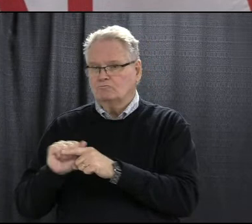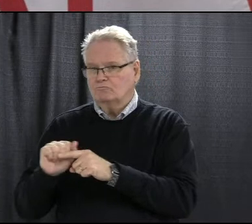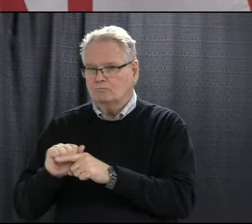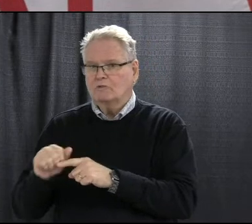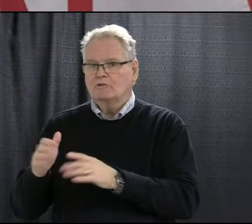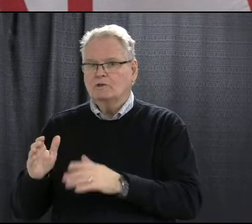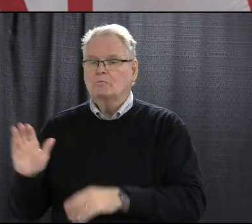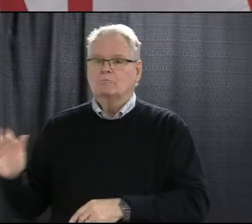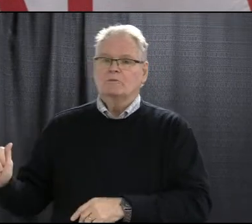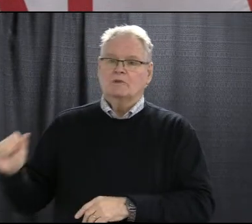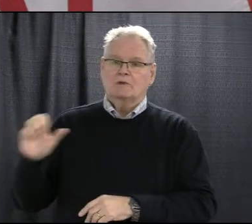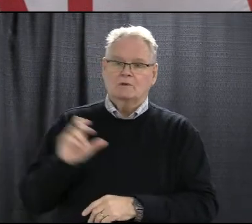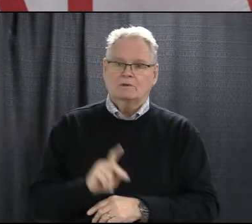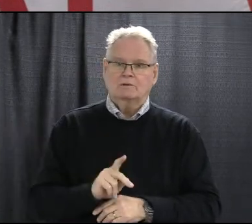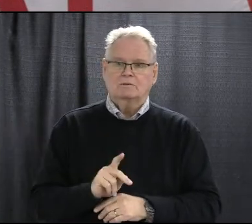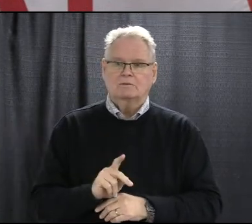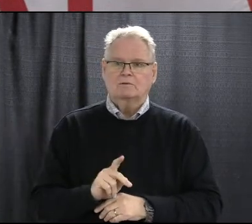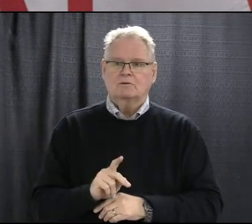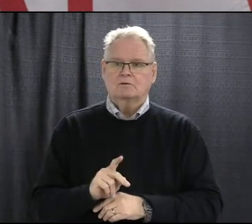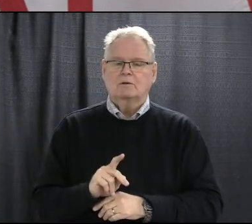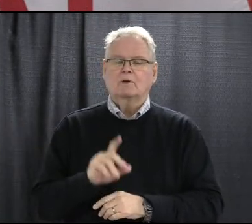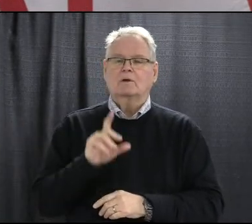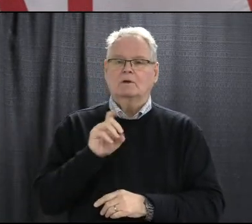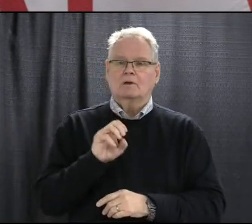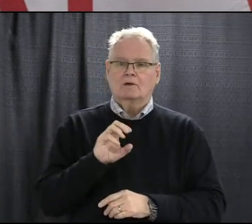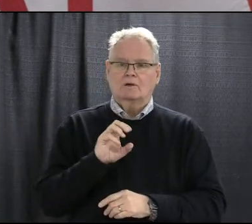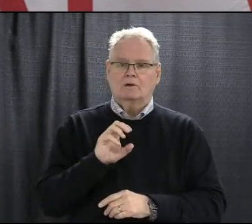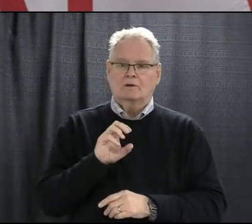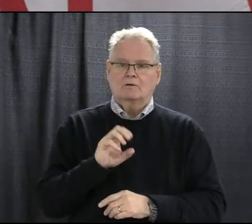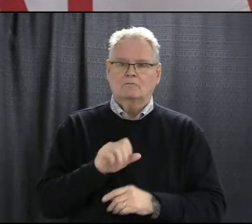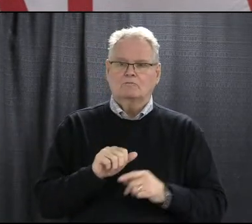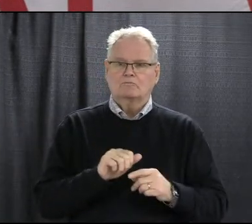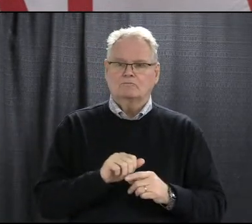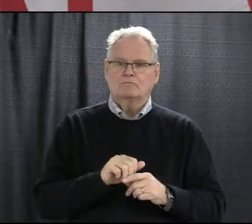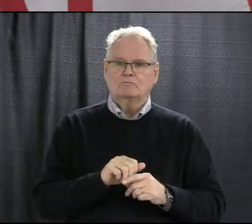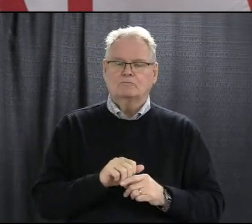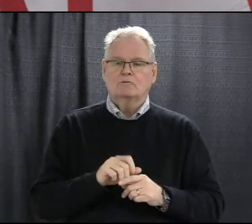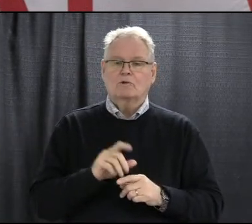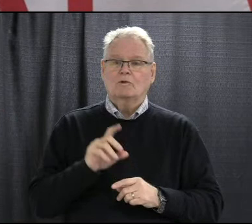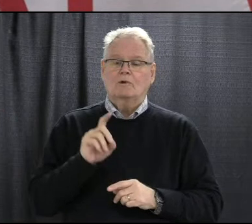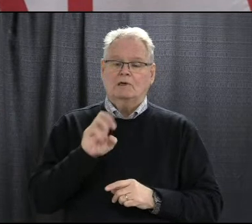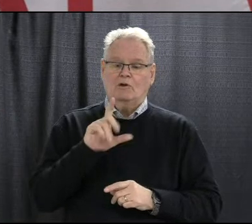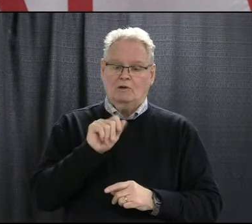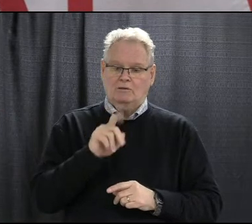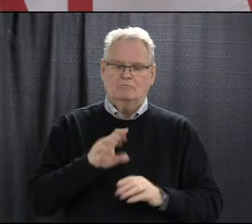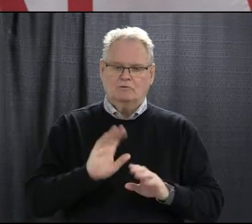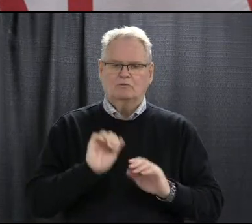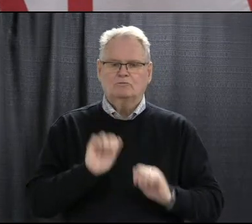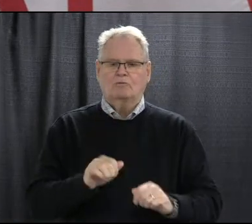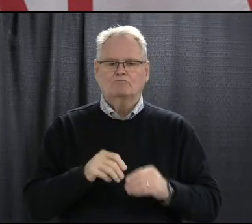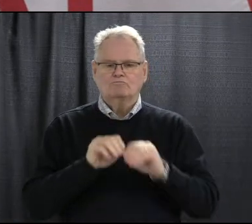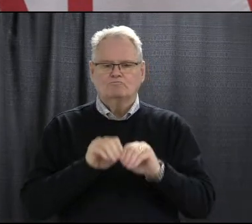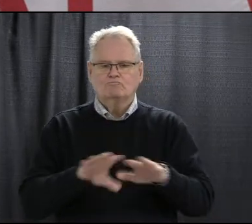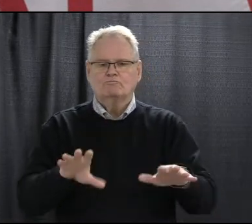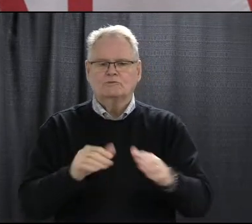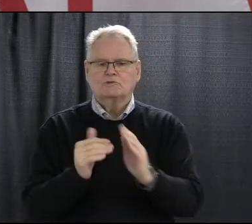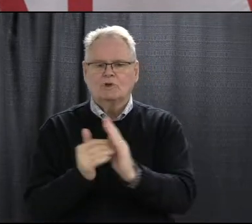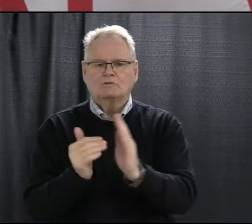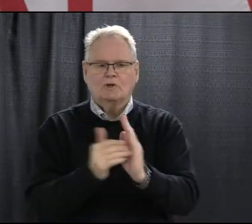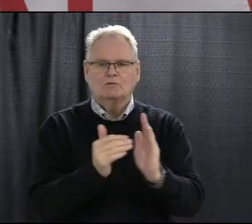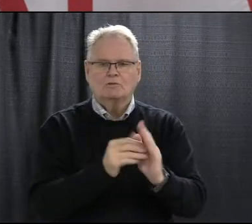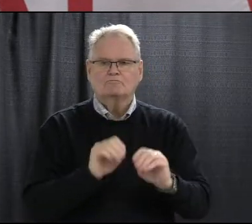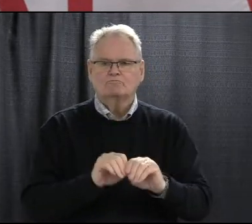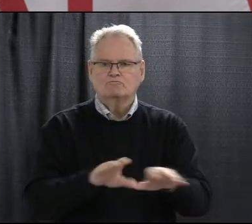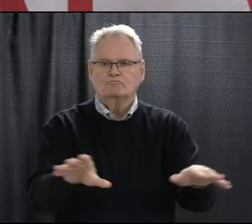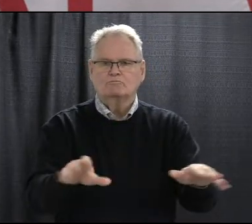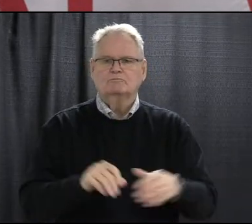older adult care. For anyone watching from home, your takeaways today: our regional